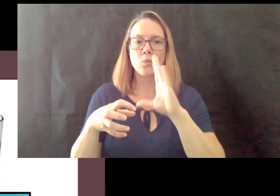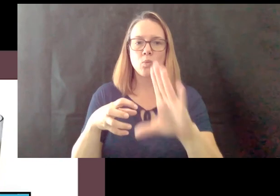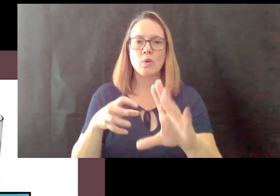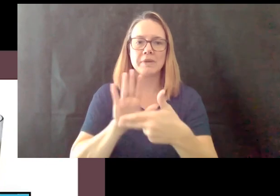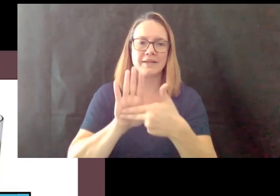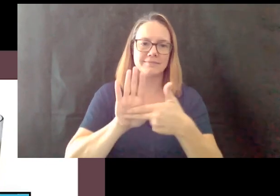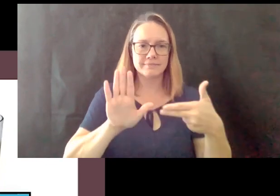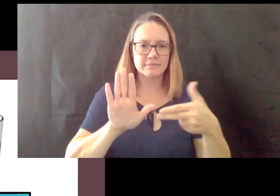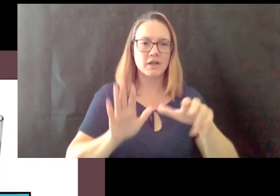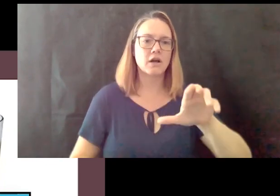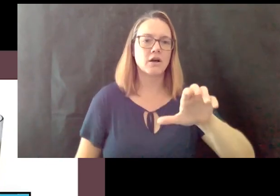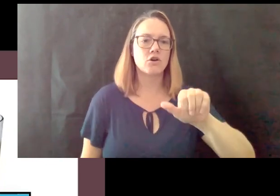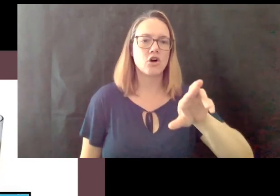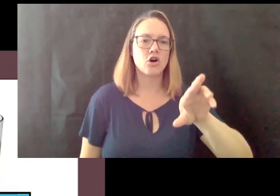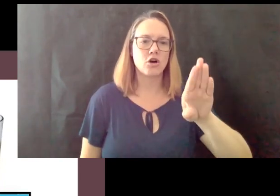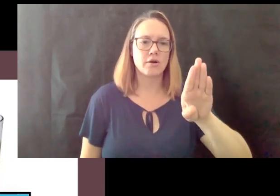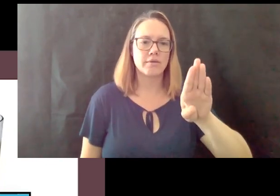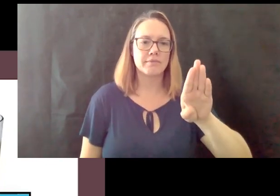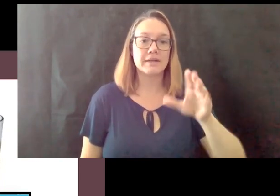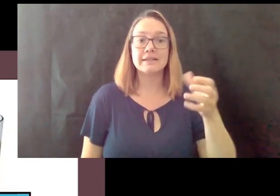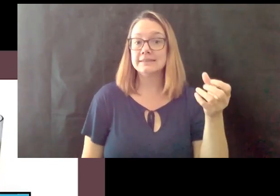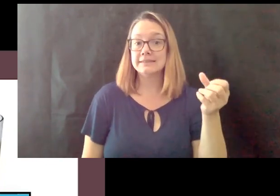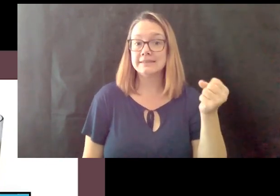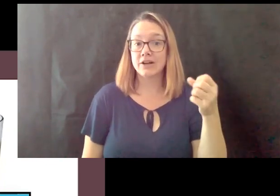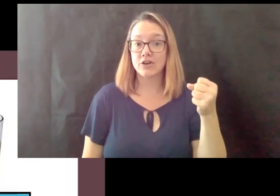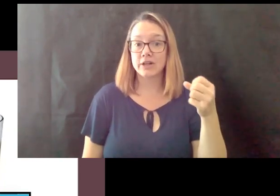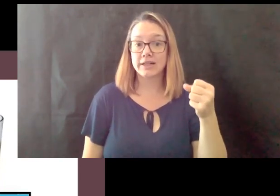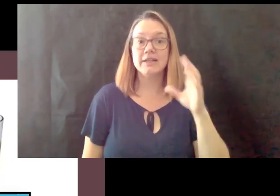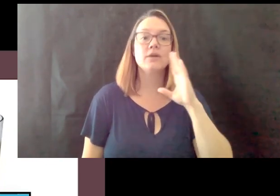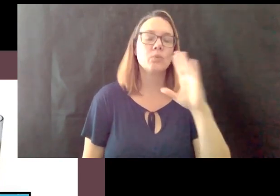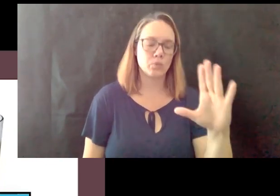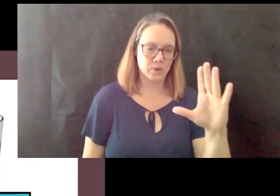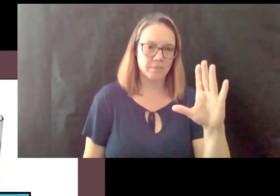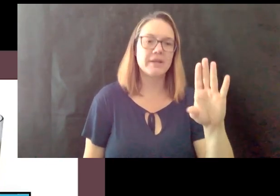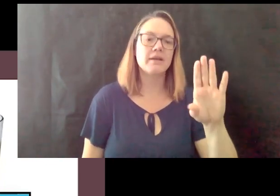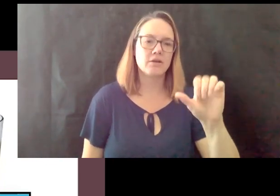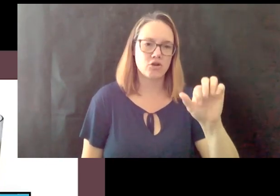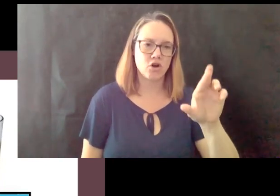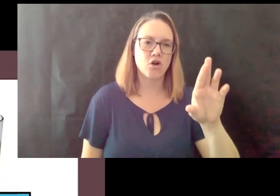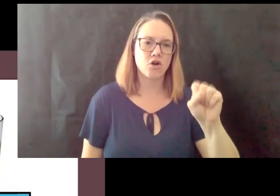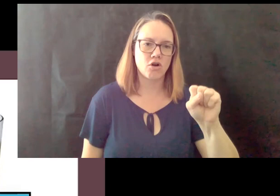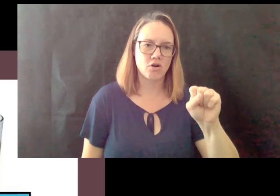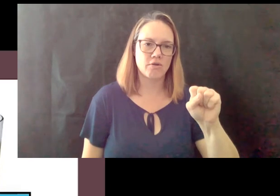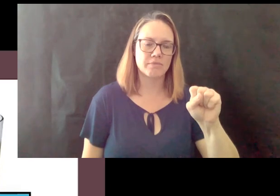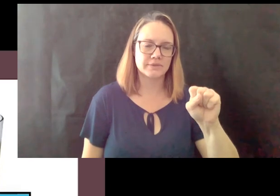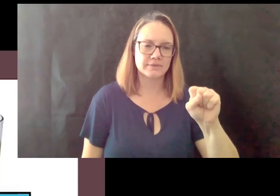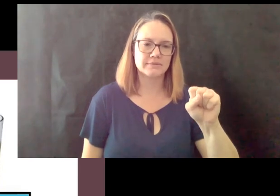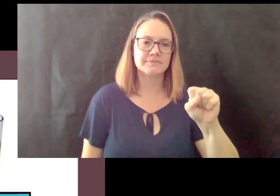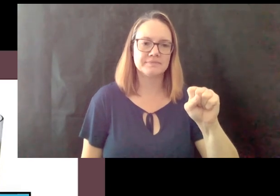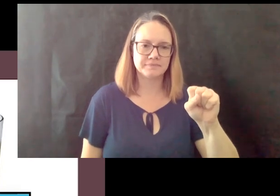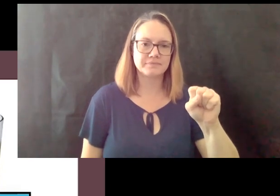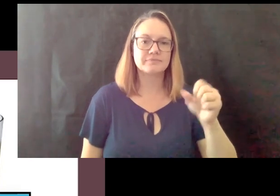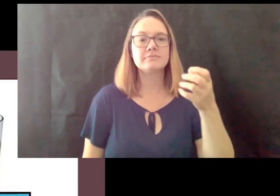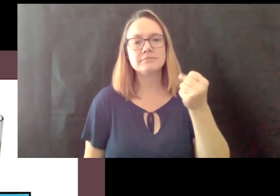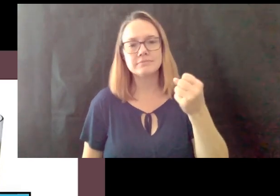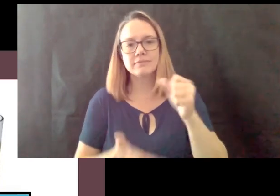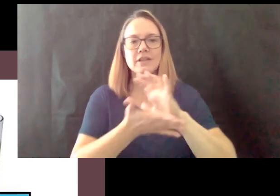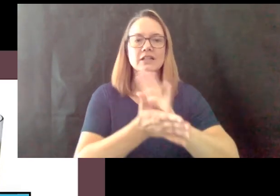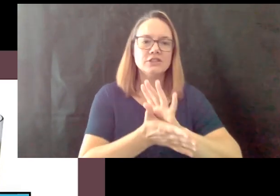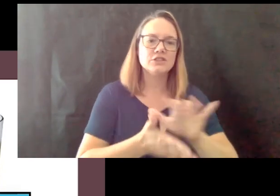doughy substance is going to be classified as a carbohydrate. Dairy, that's always going to be a carb that has the milk